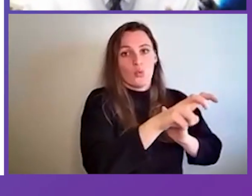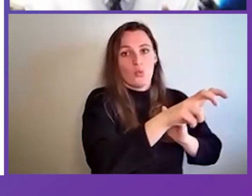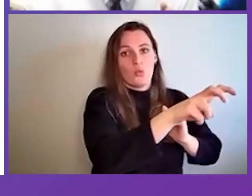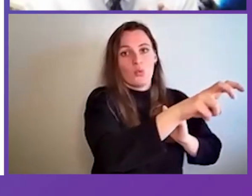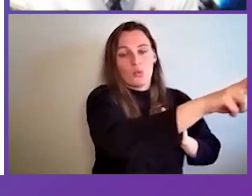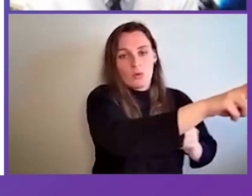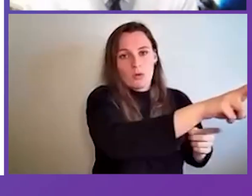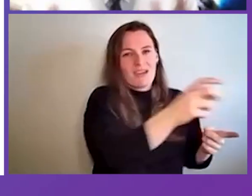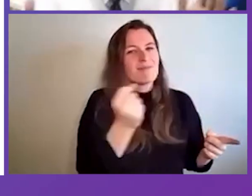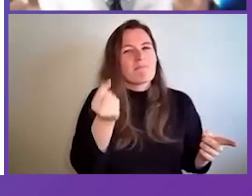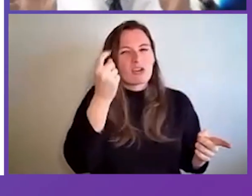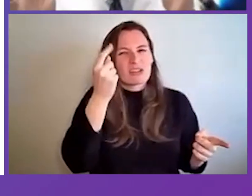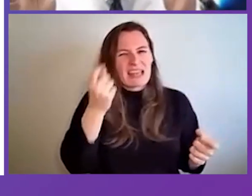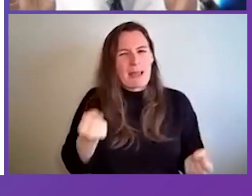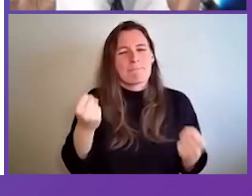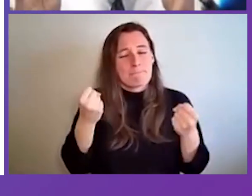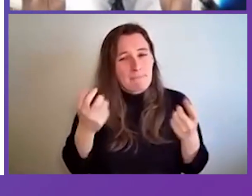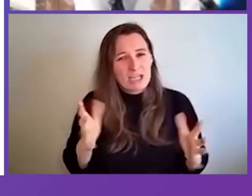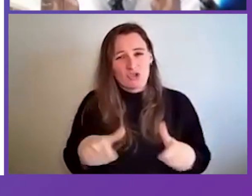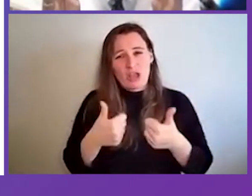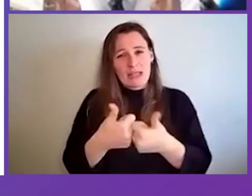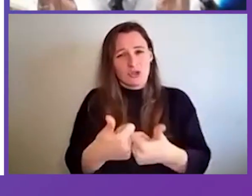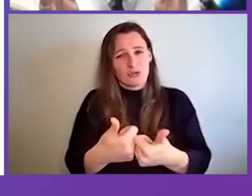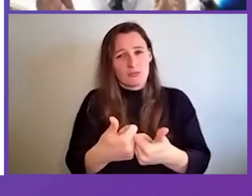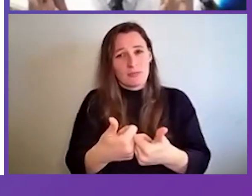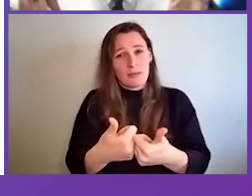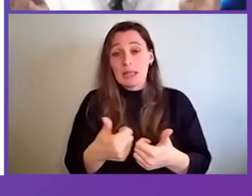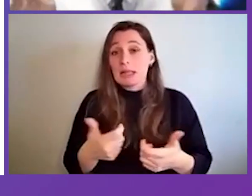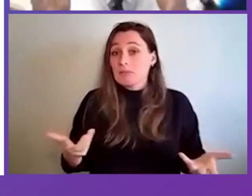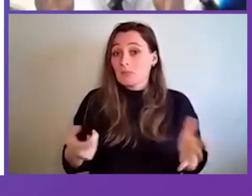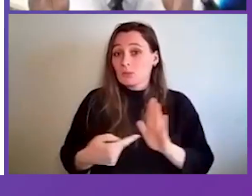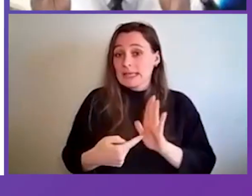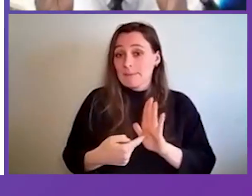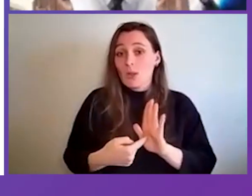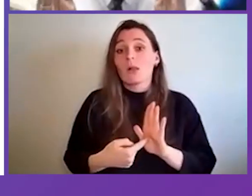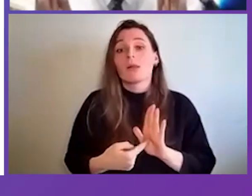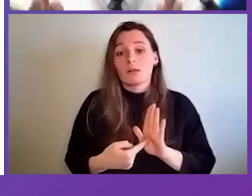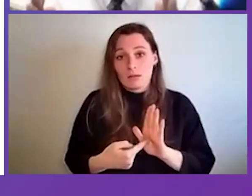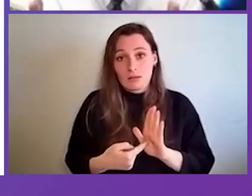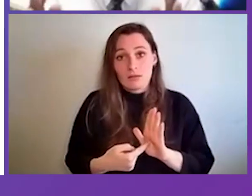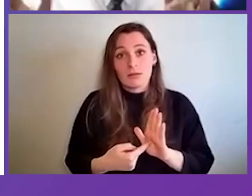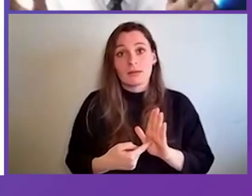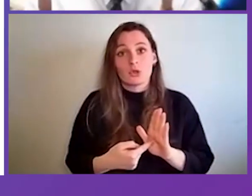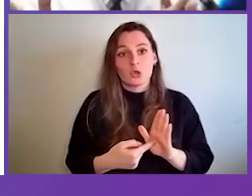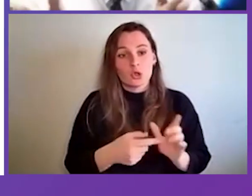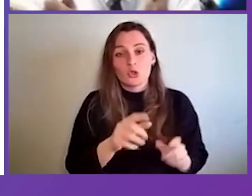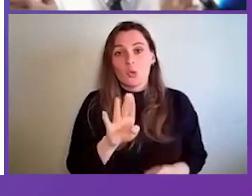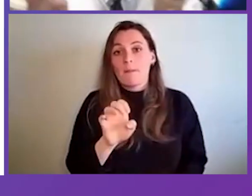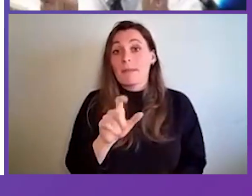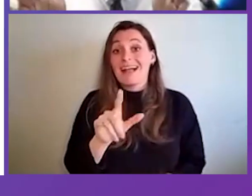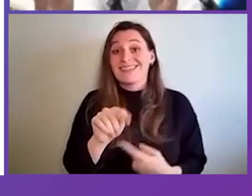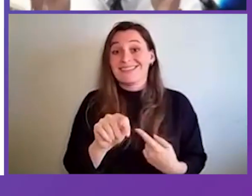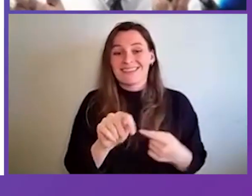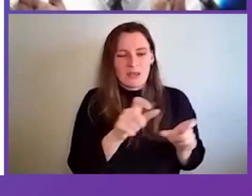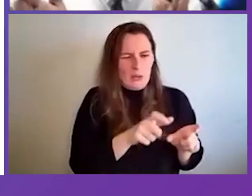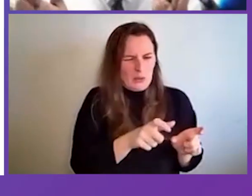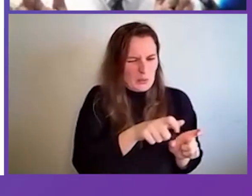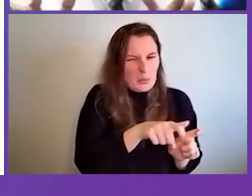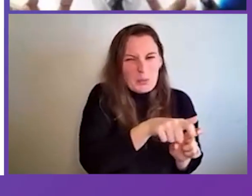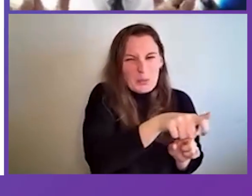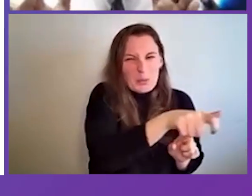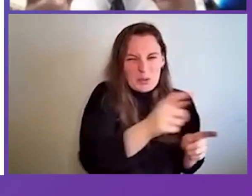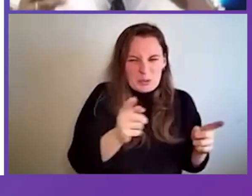use of these conveyor belts. One is they tend to be fairly narrow, often not big enough to support the full width of a